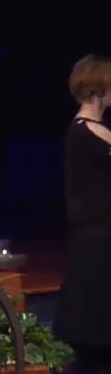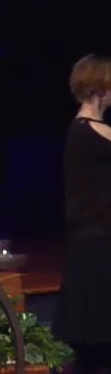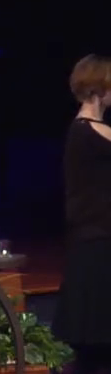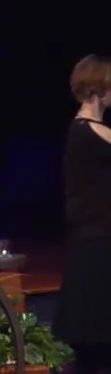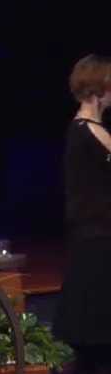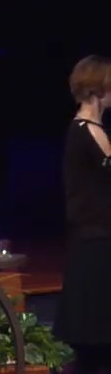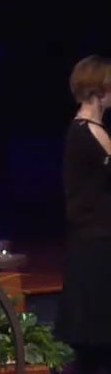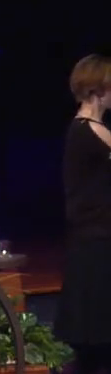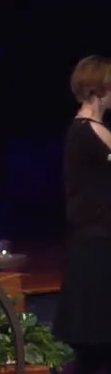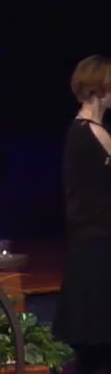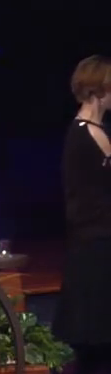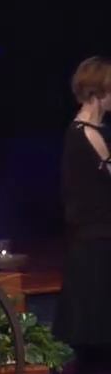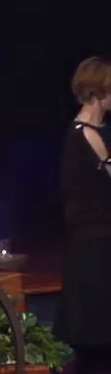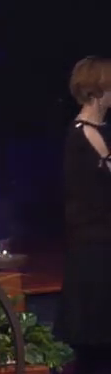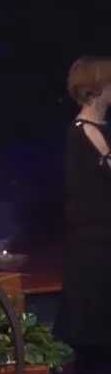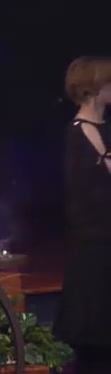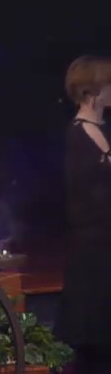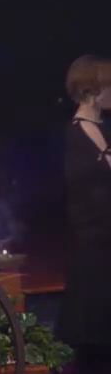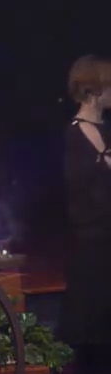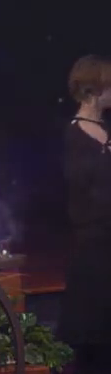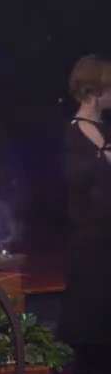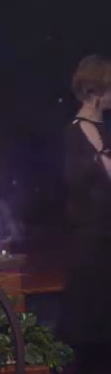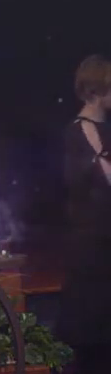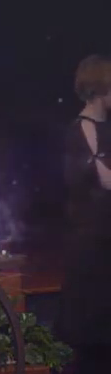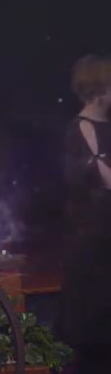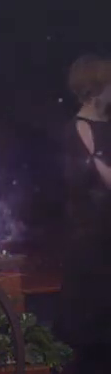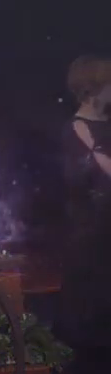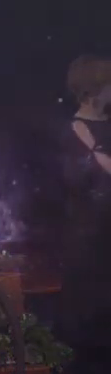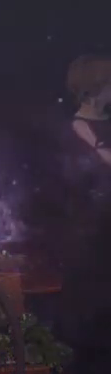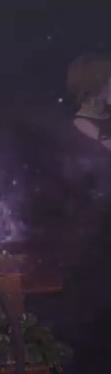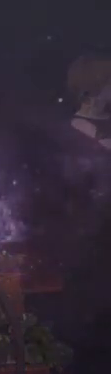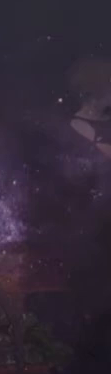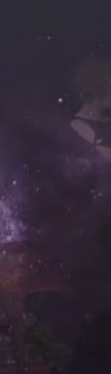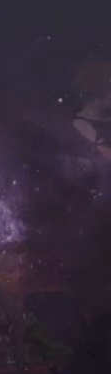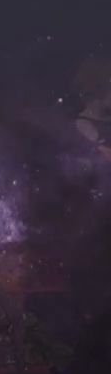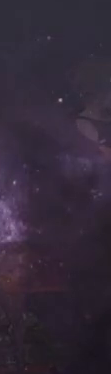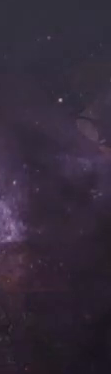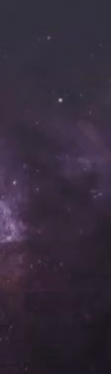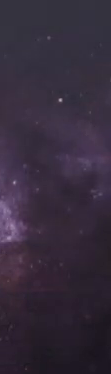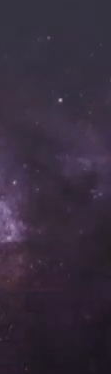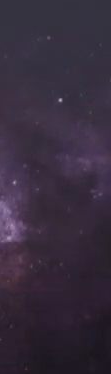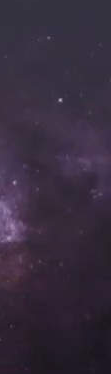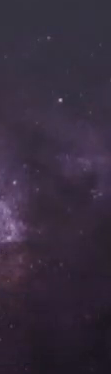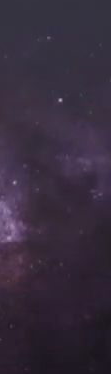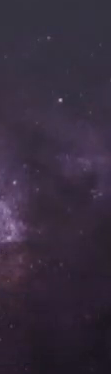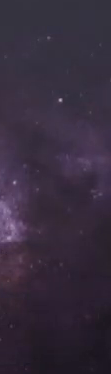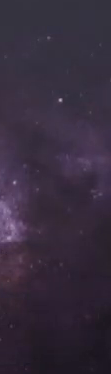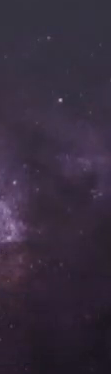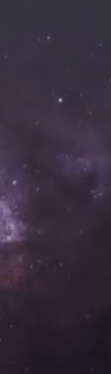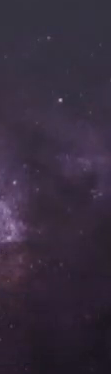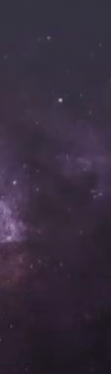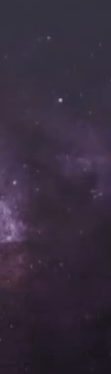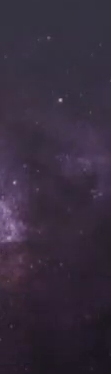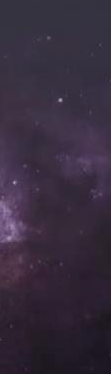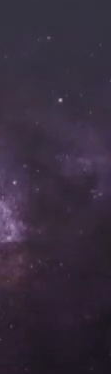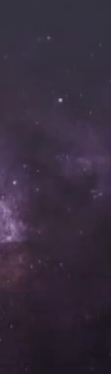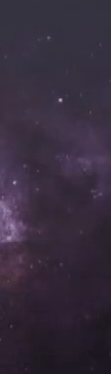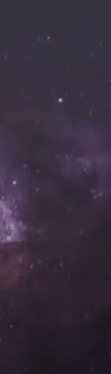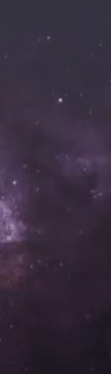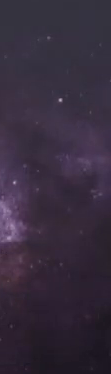are sung, then most of us would probably grant an important centrality to that